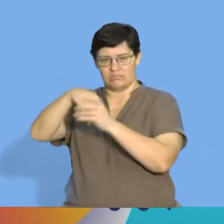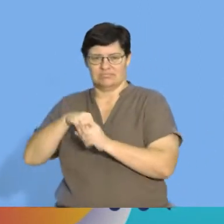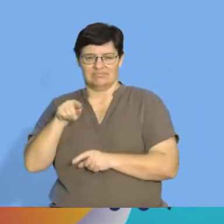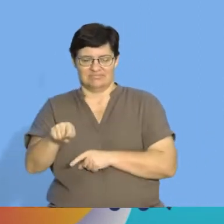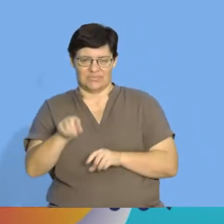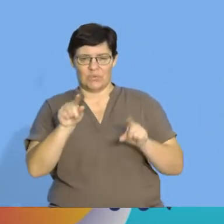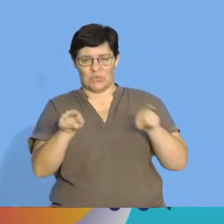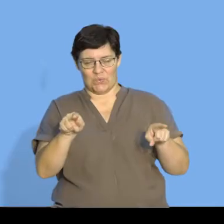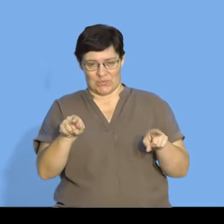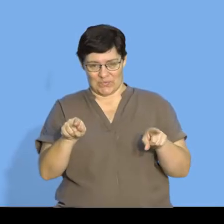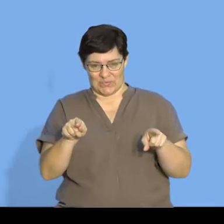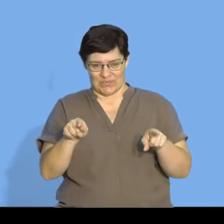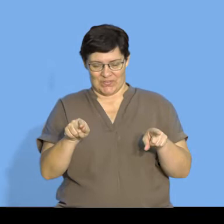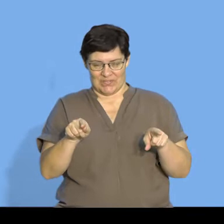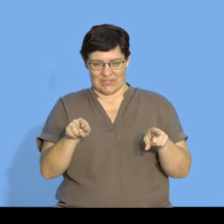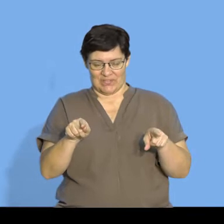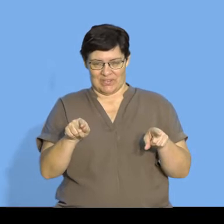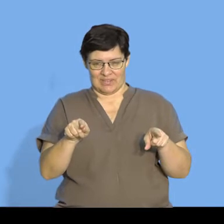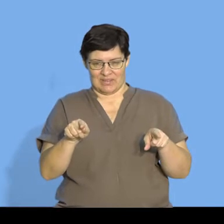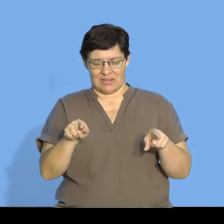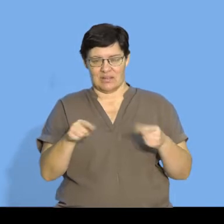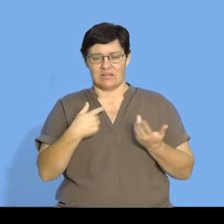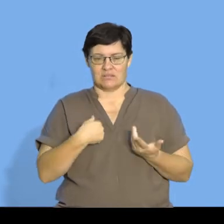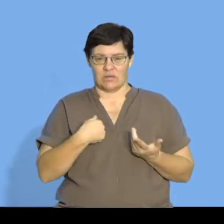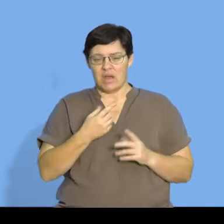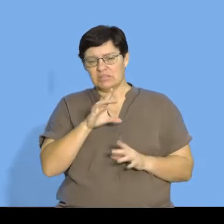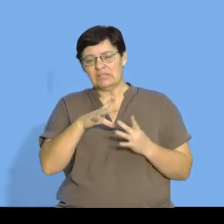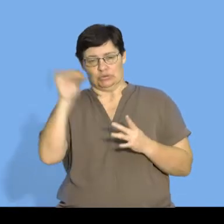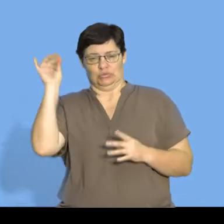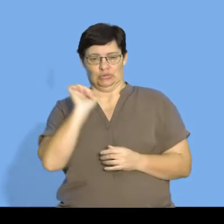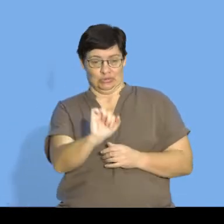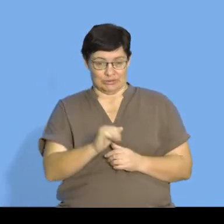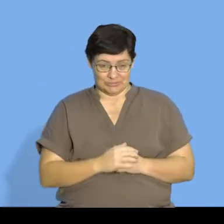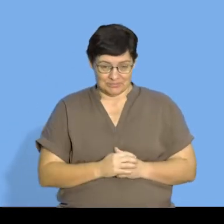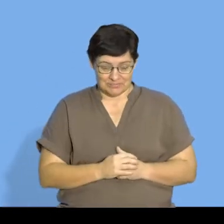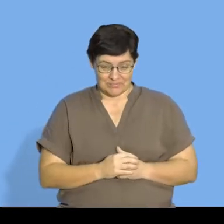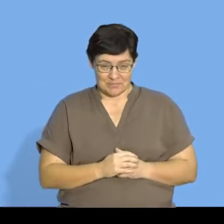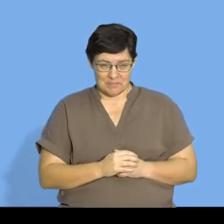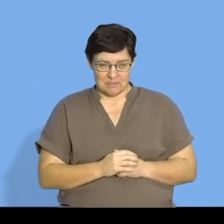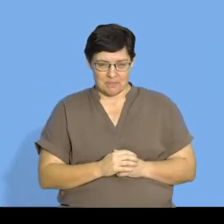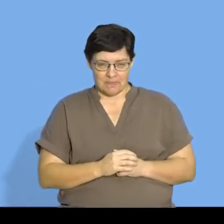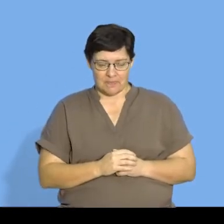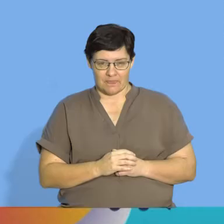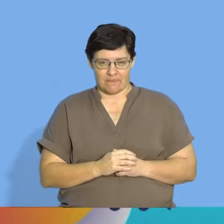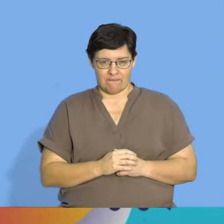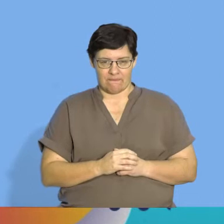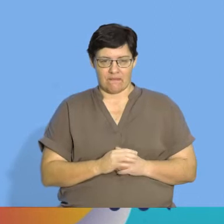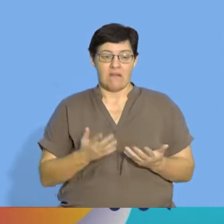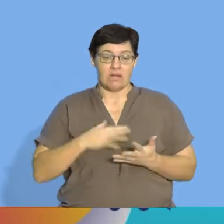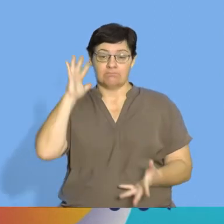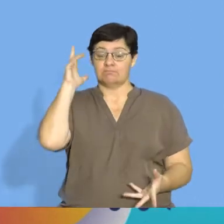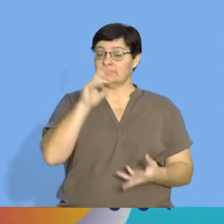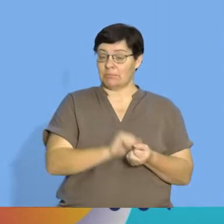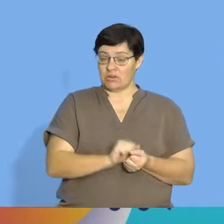would appear in my cash budget or whether it would appear in my projected income statement. So